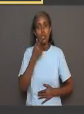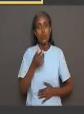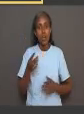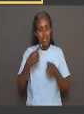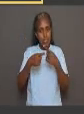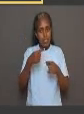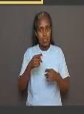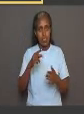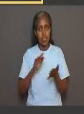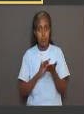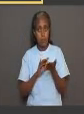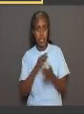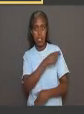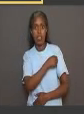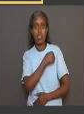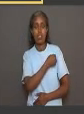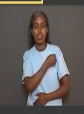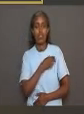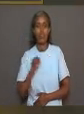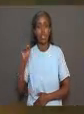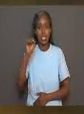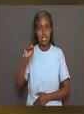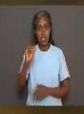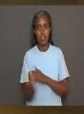medical clinic on a Saturday morning.